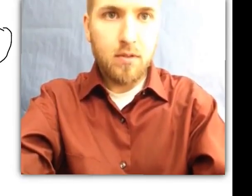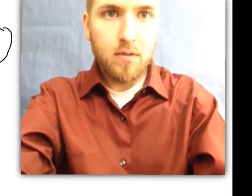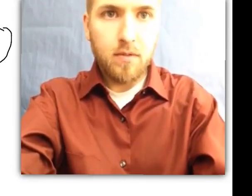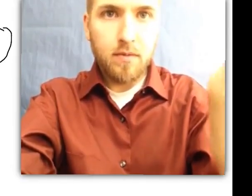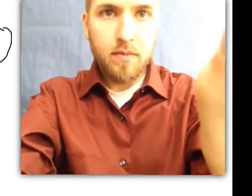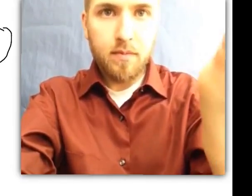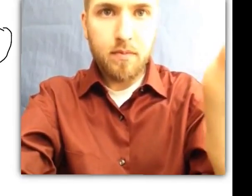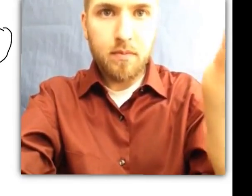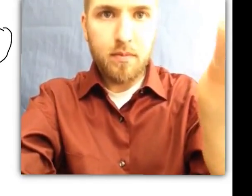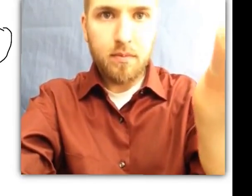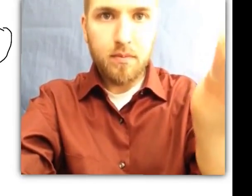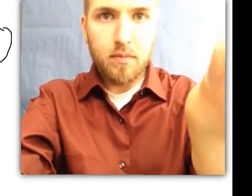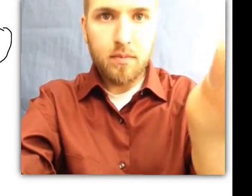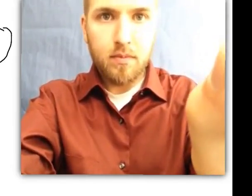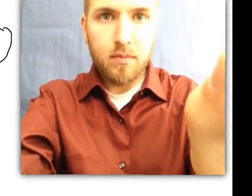is 24.